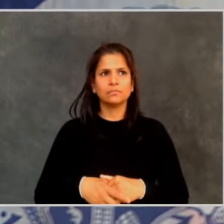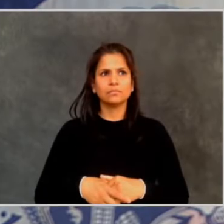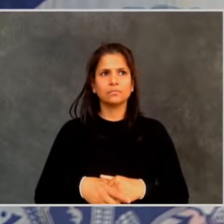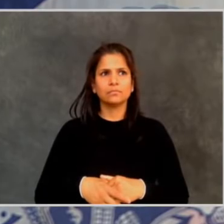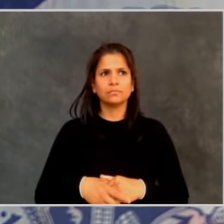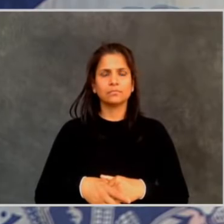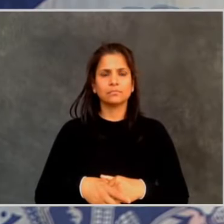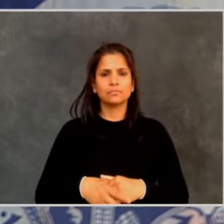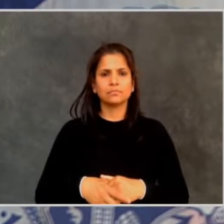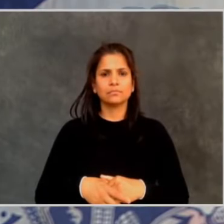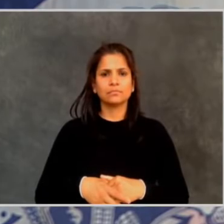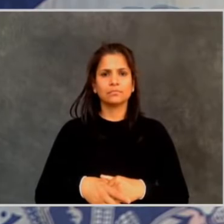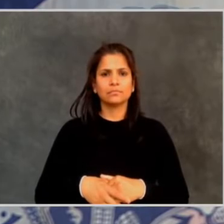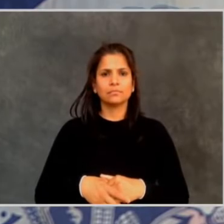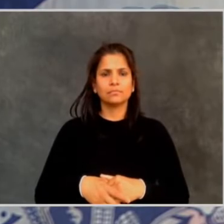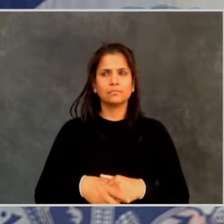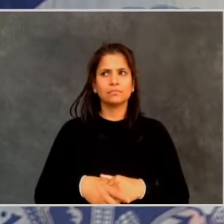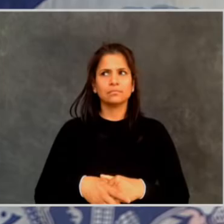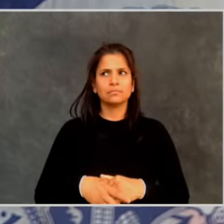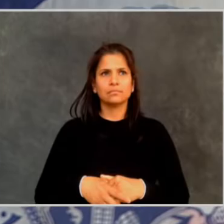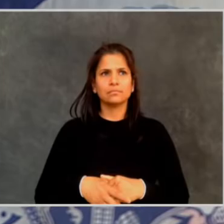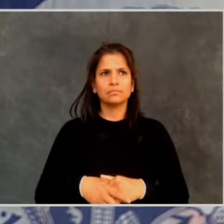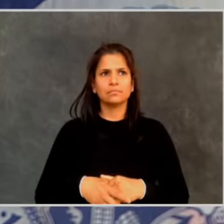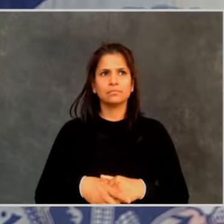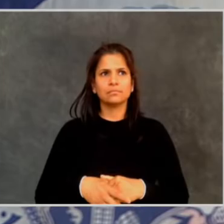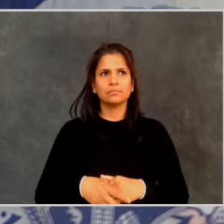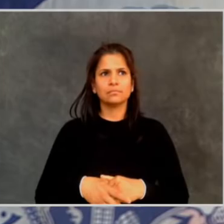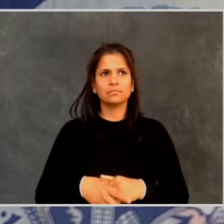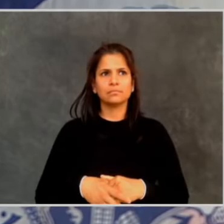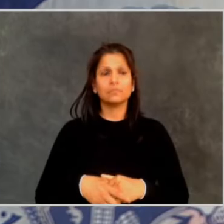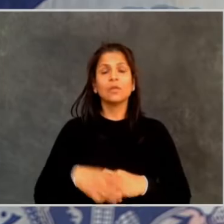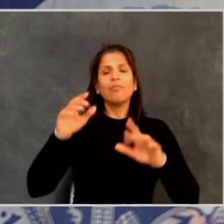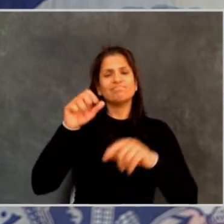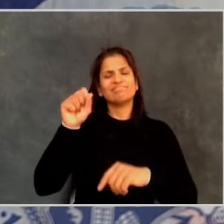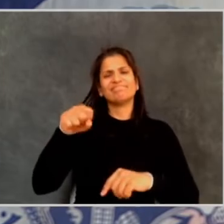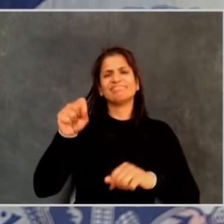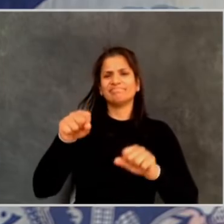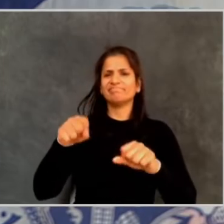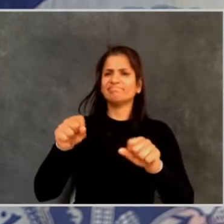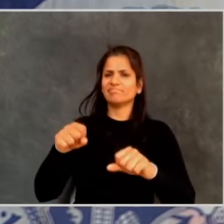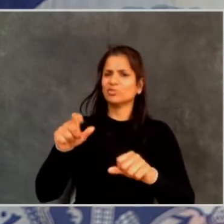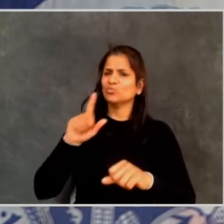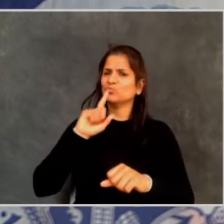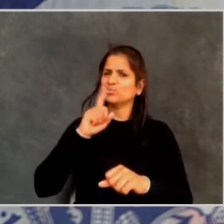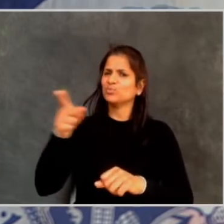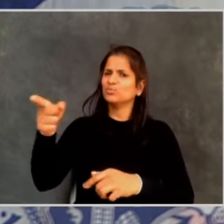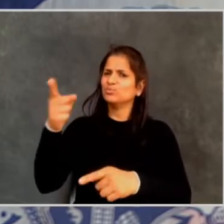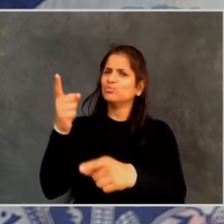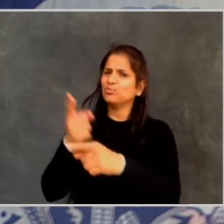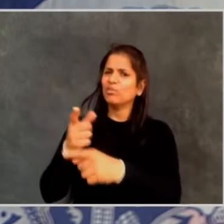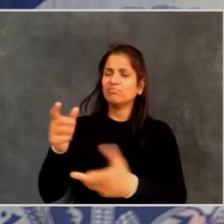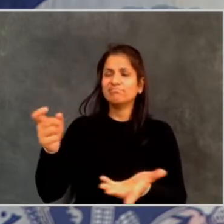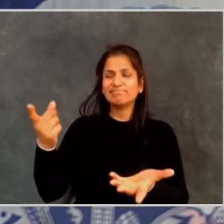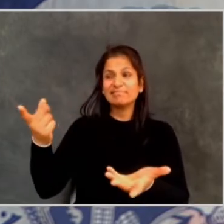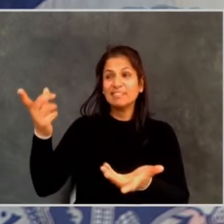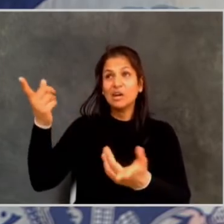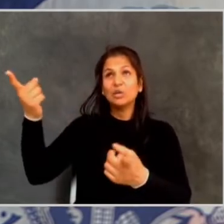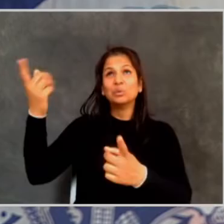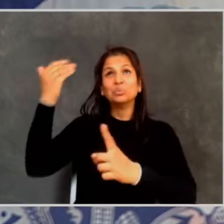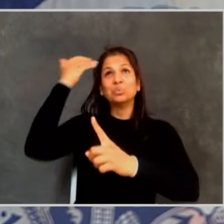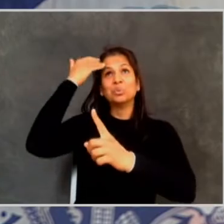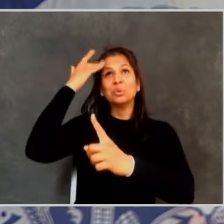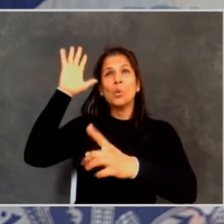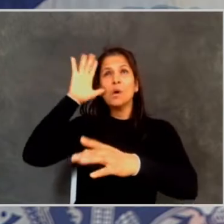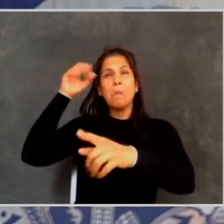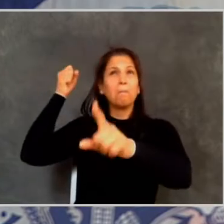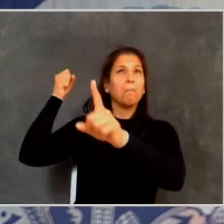the thing that really could have protected people so much more deeply, which was the testing. And for weeks,